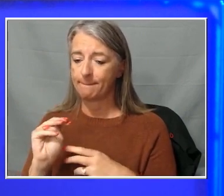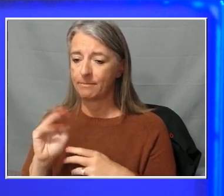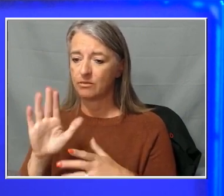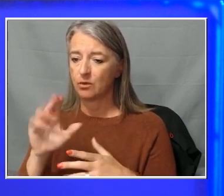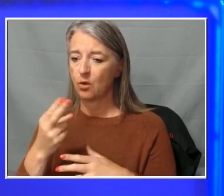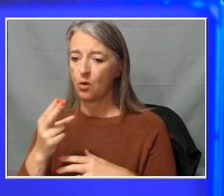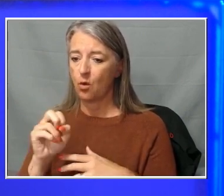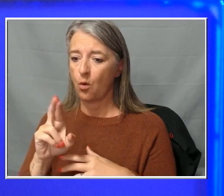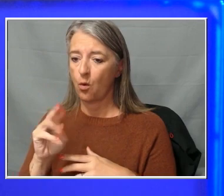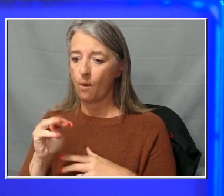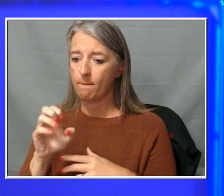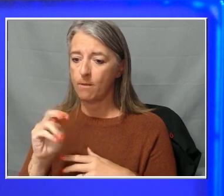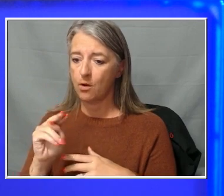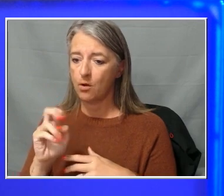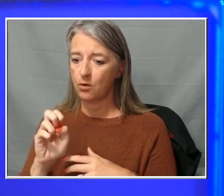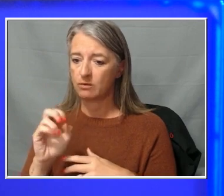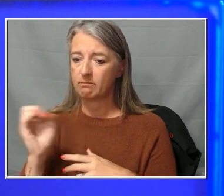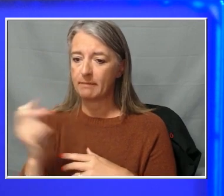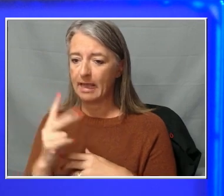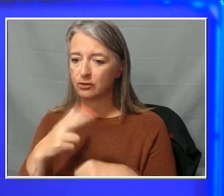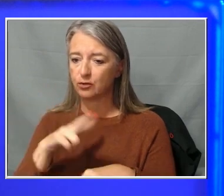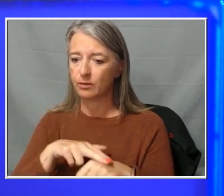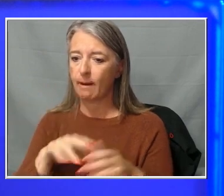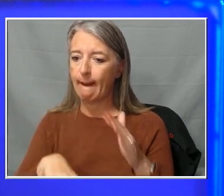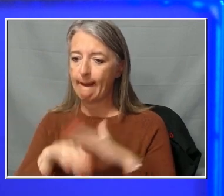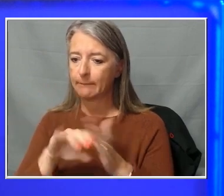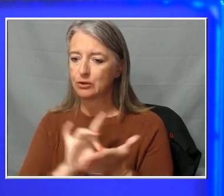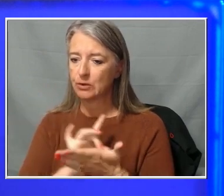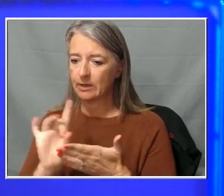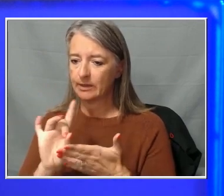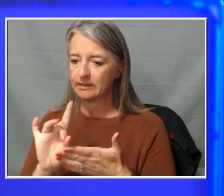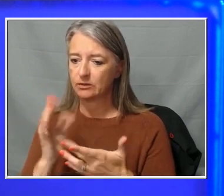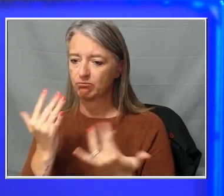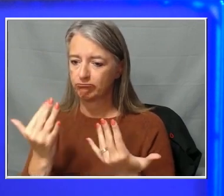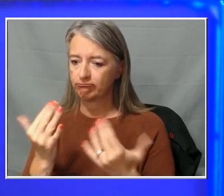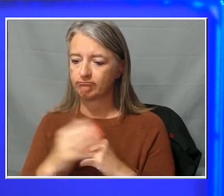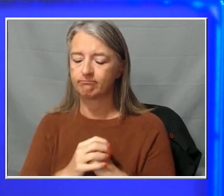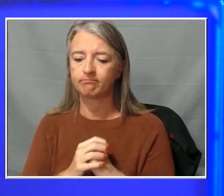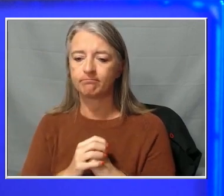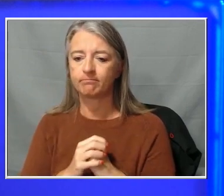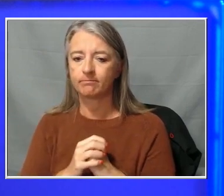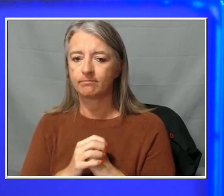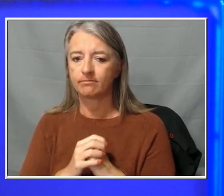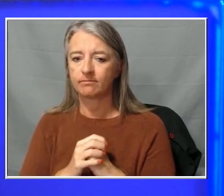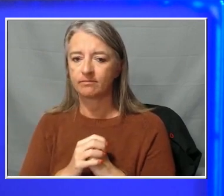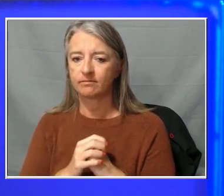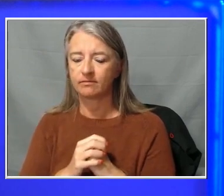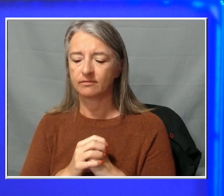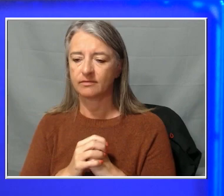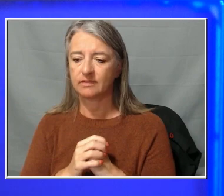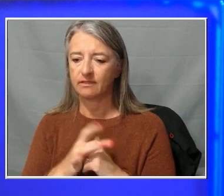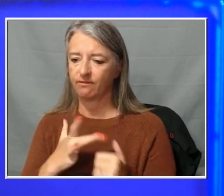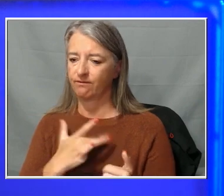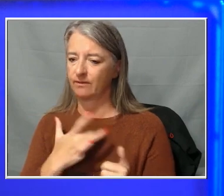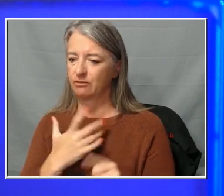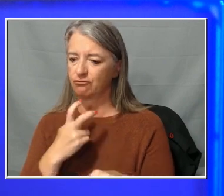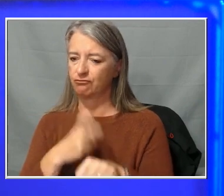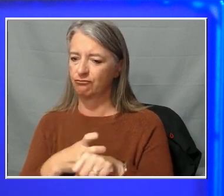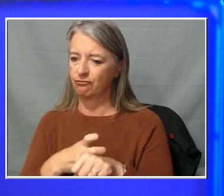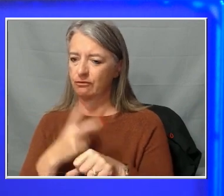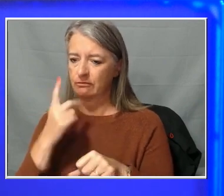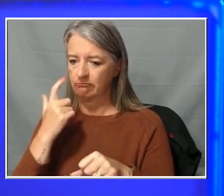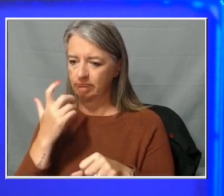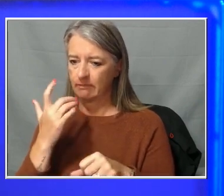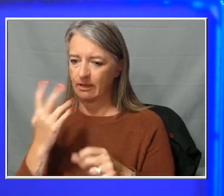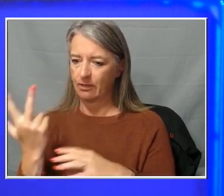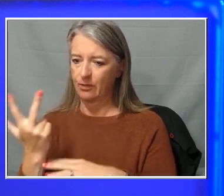will go back to normal, give it up to 8 weeks. And that just felt very hard because, you know, this was 3